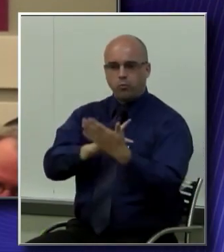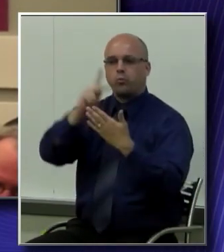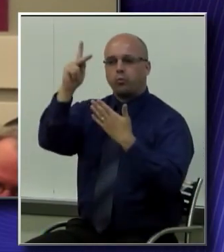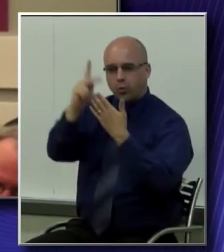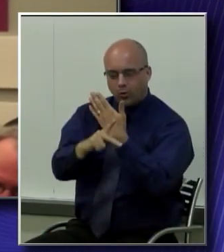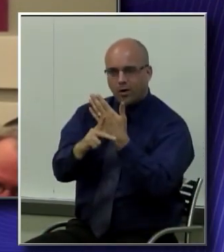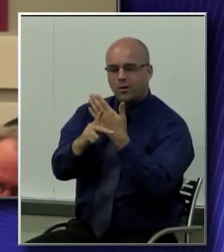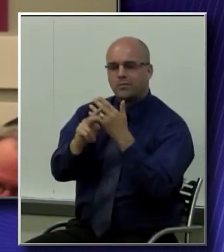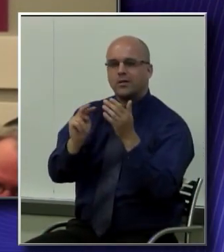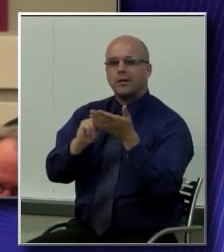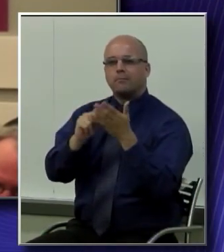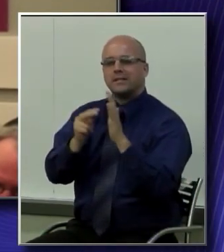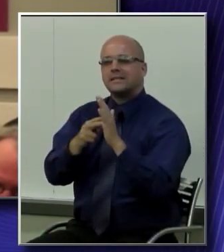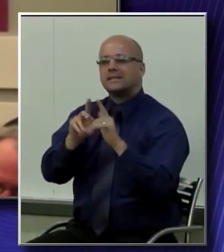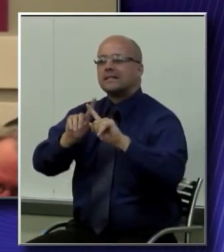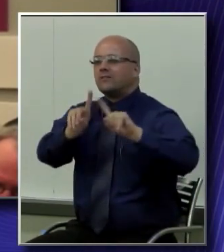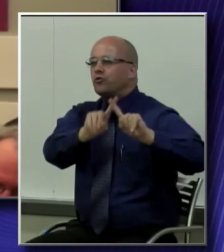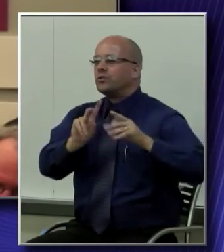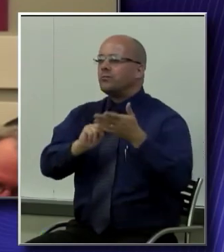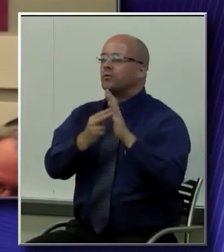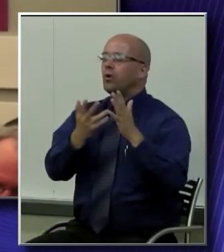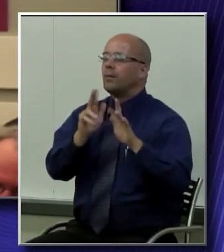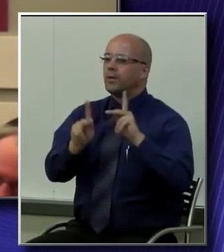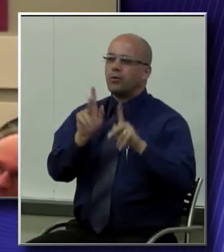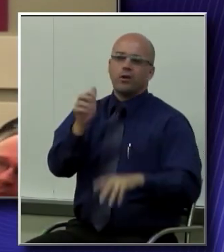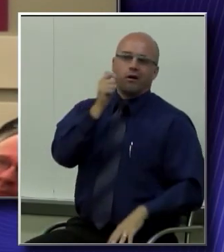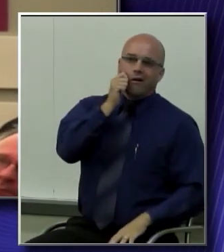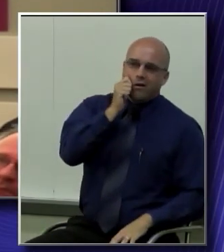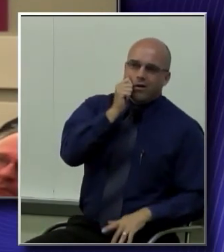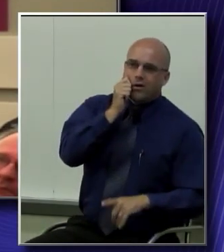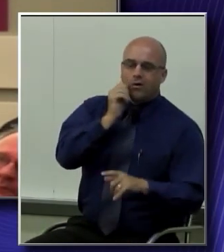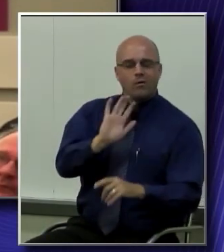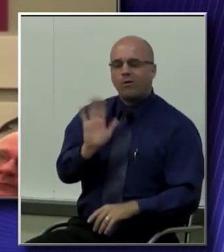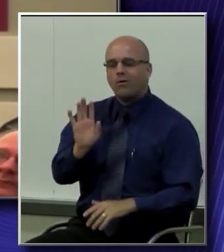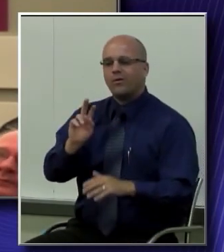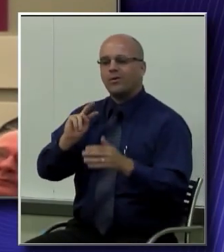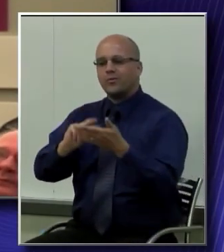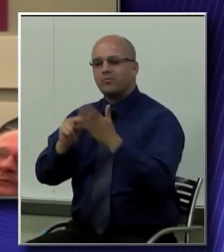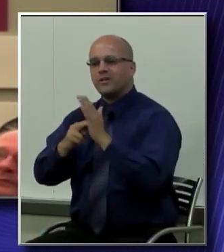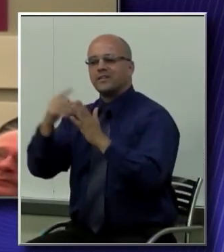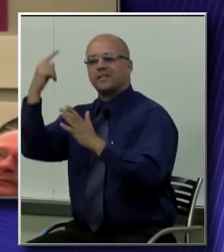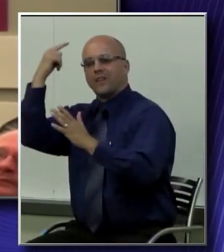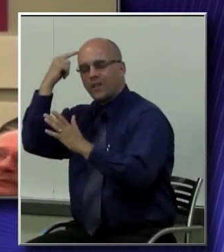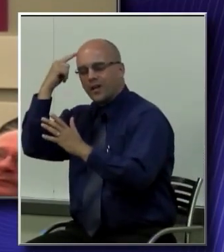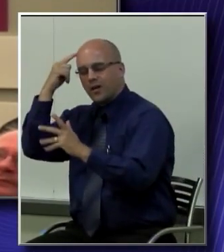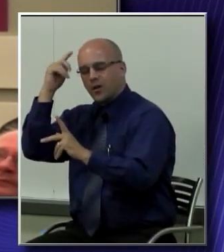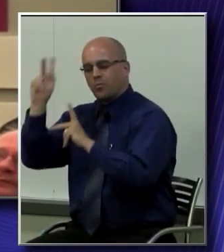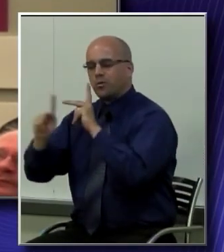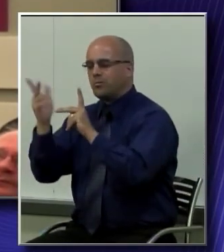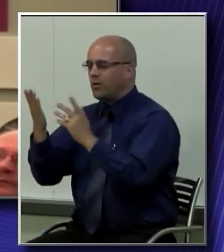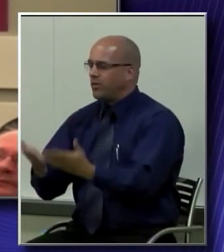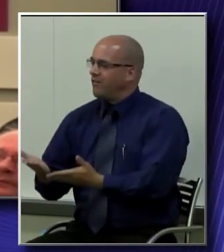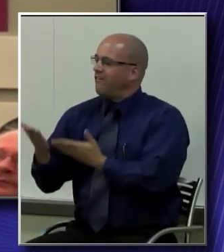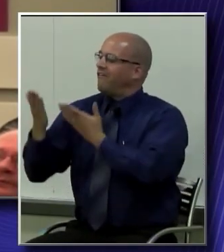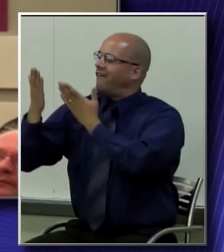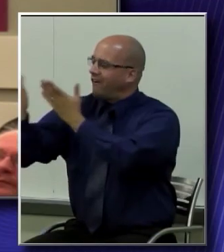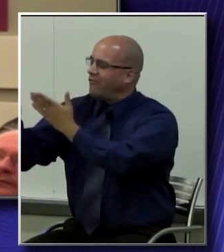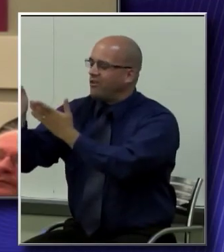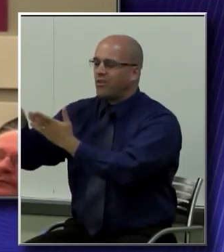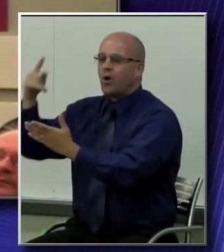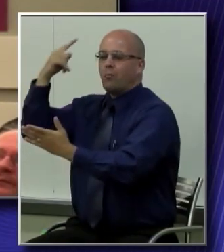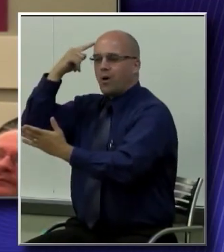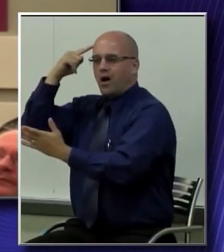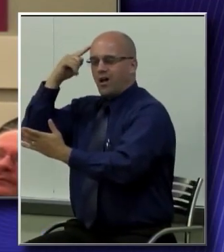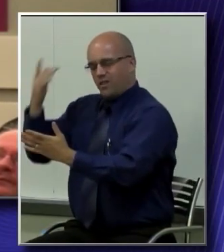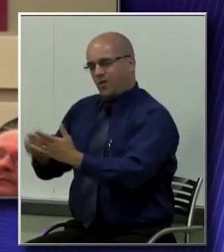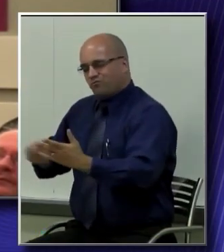or ethnicity, but what they be able to bring to the table. A lot of times people think of diversity and only think of race or ethnicity, and not understanding that people, it's the mindset that they have, it's the